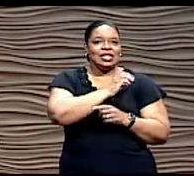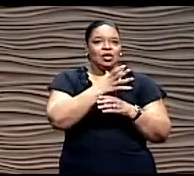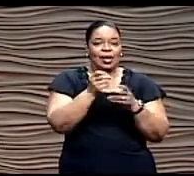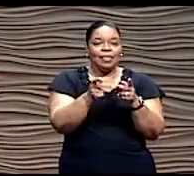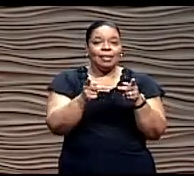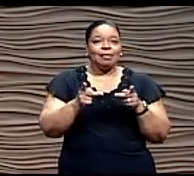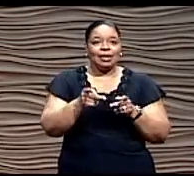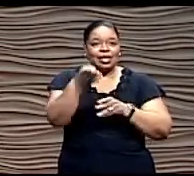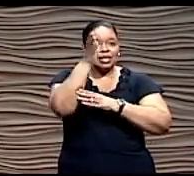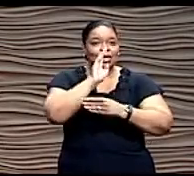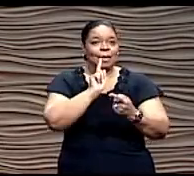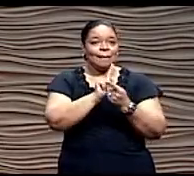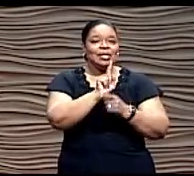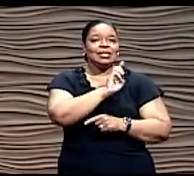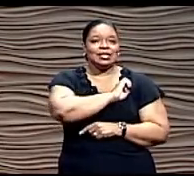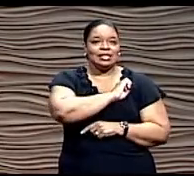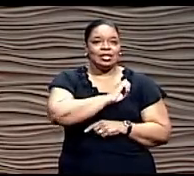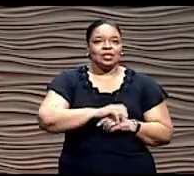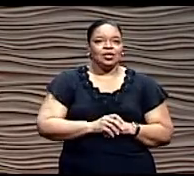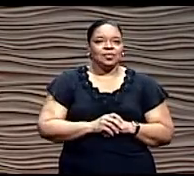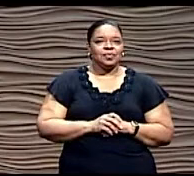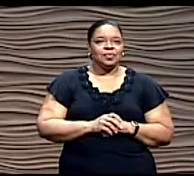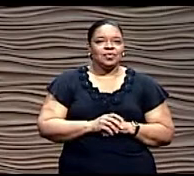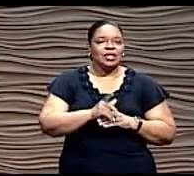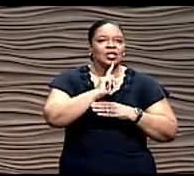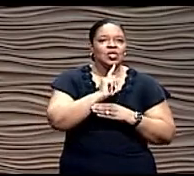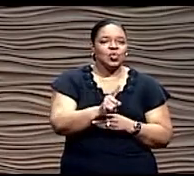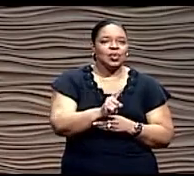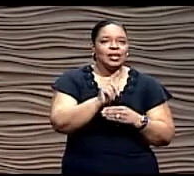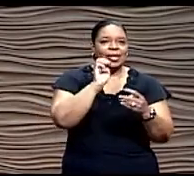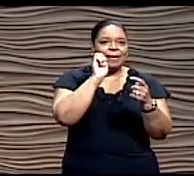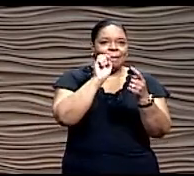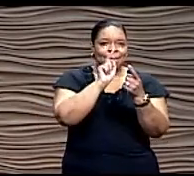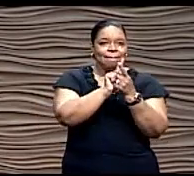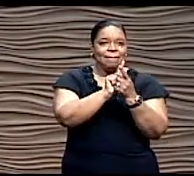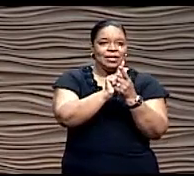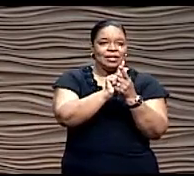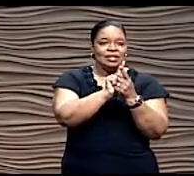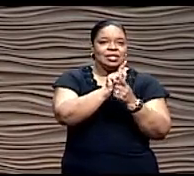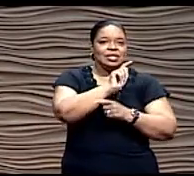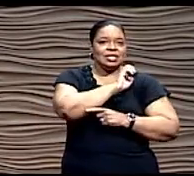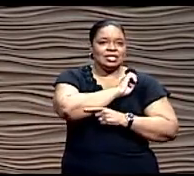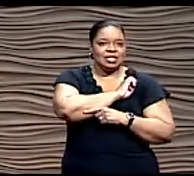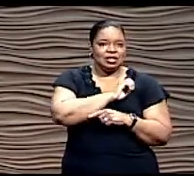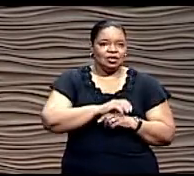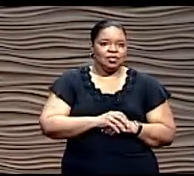where God meets him. He actually meets him